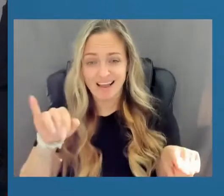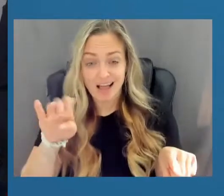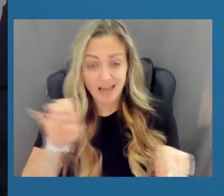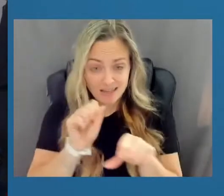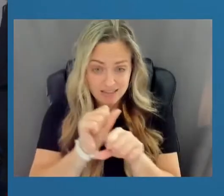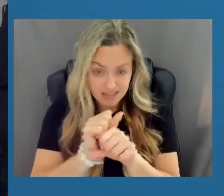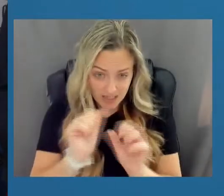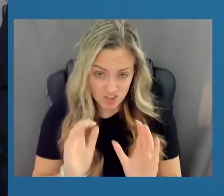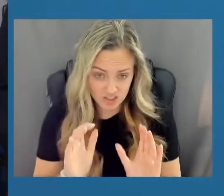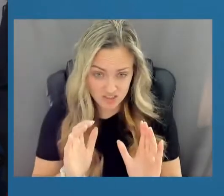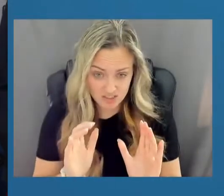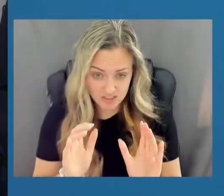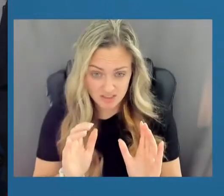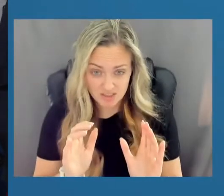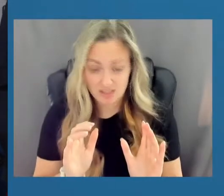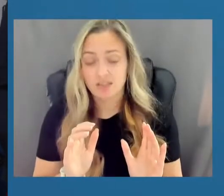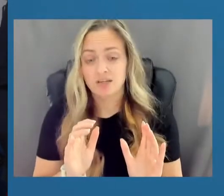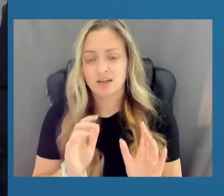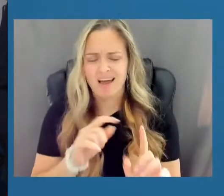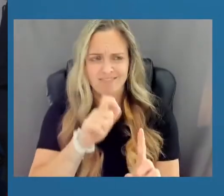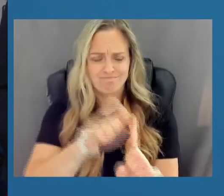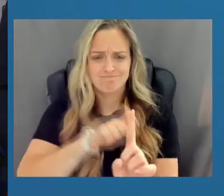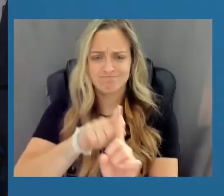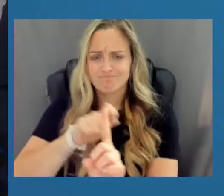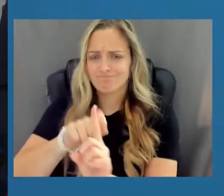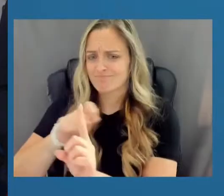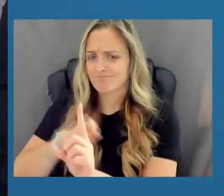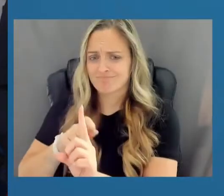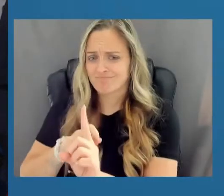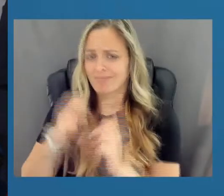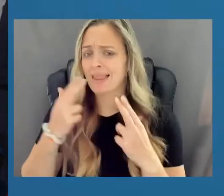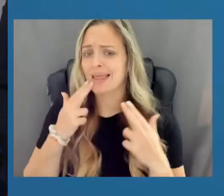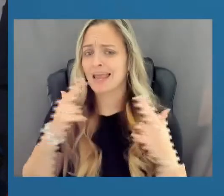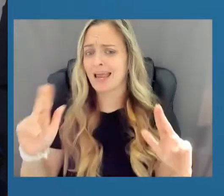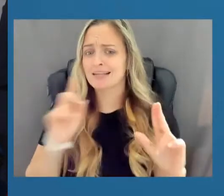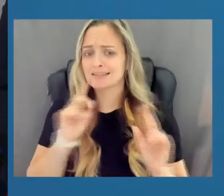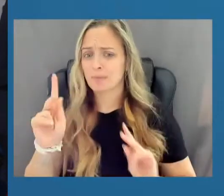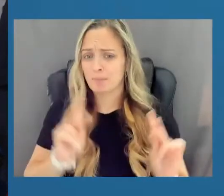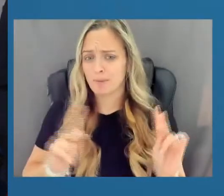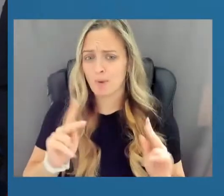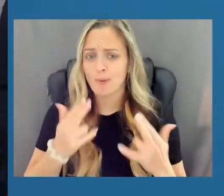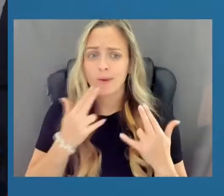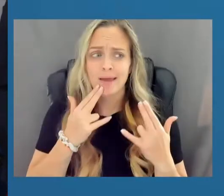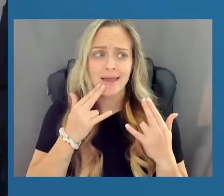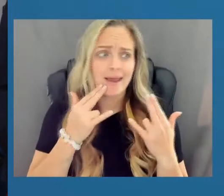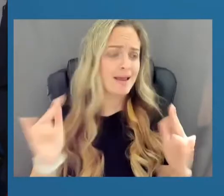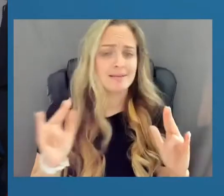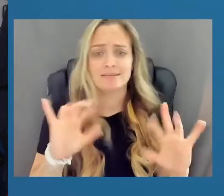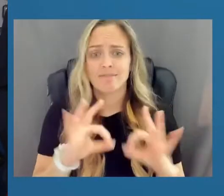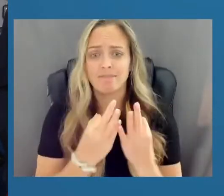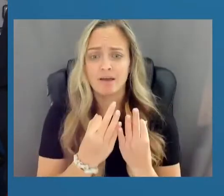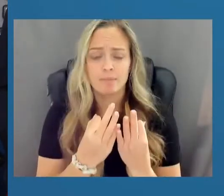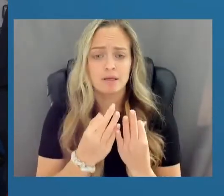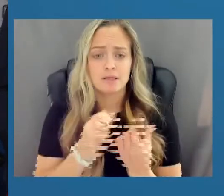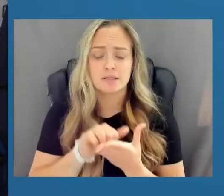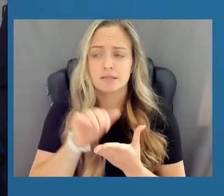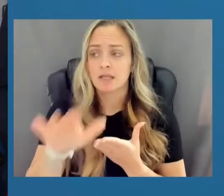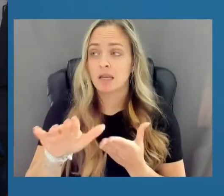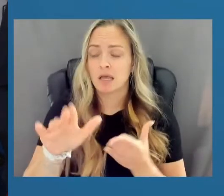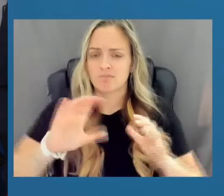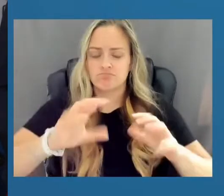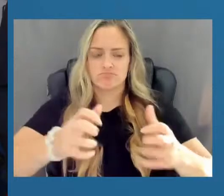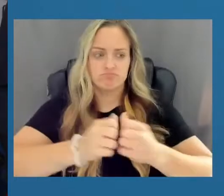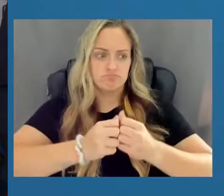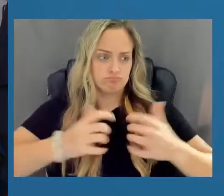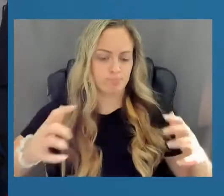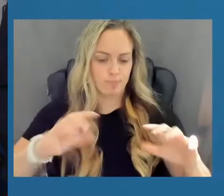and targeting far too often innocent individuals, innocent families, and sending masked agents